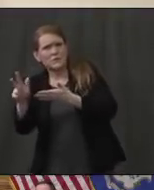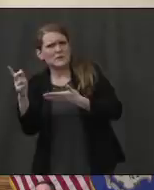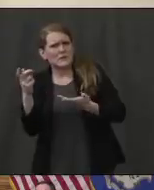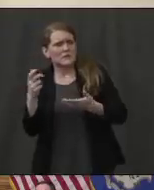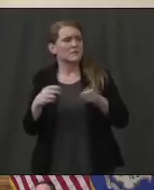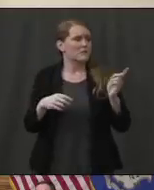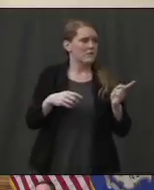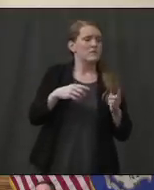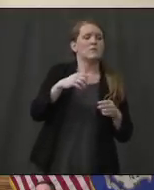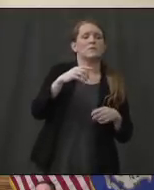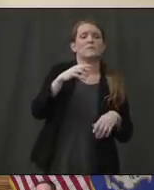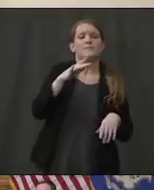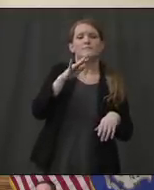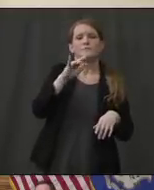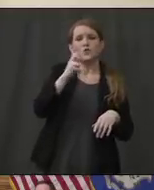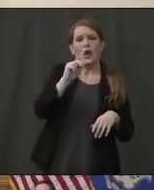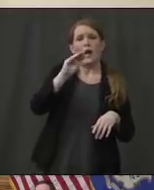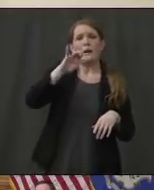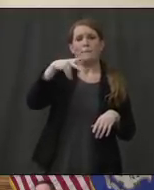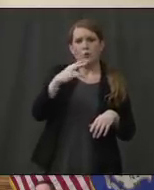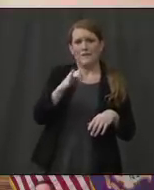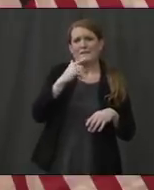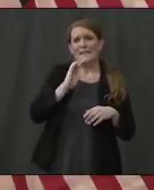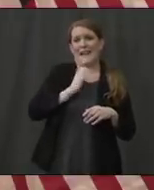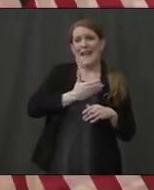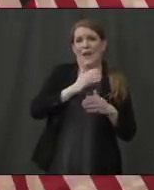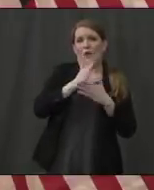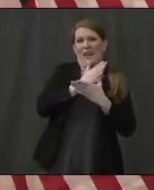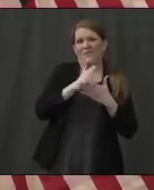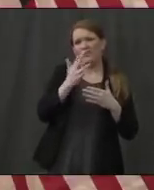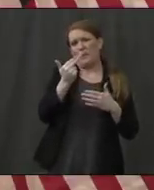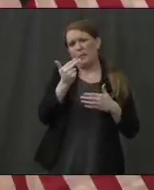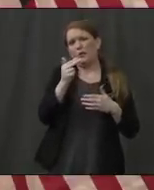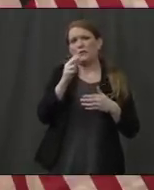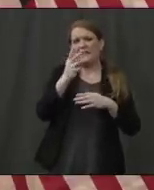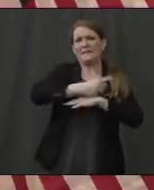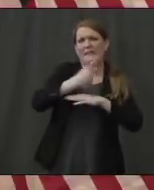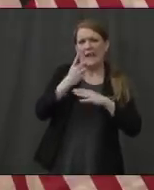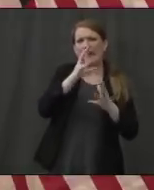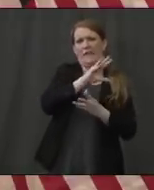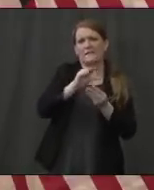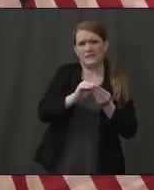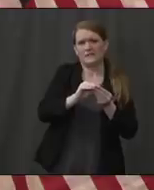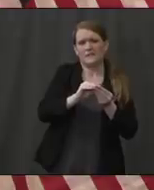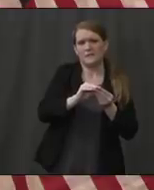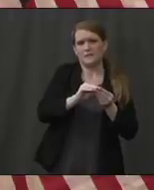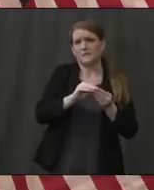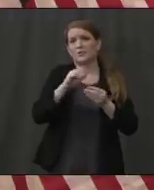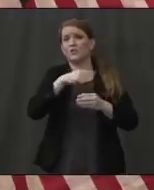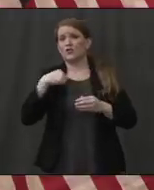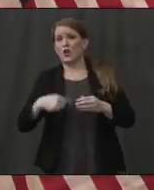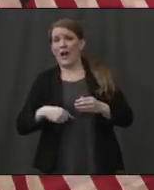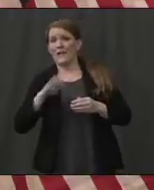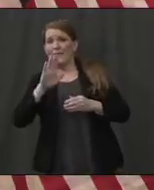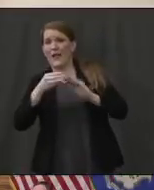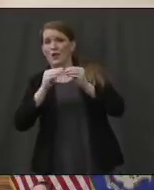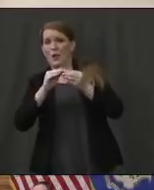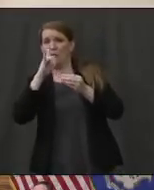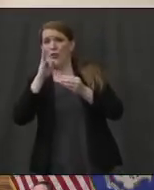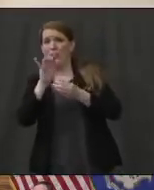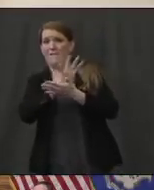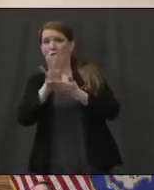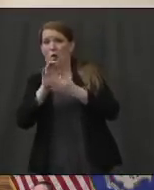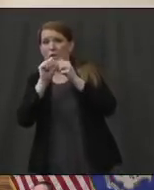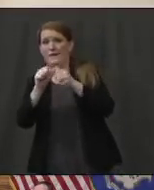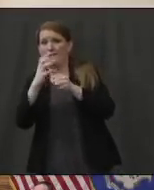And that's about half of what it was in China, which was typically seeing closer to 4 weeks, but we're at just about 13 days. On the PPE,